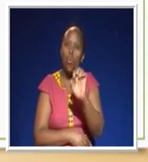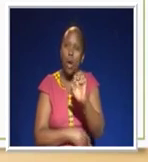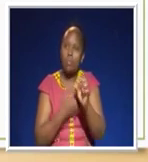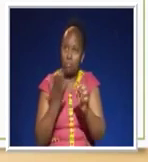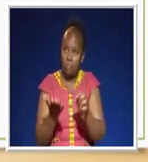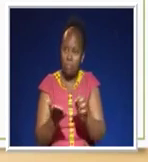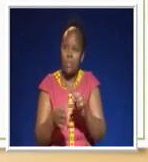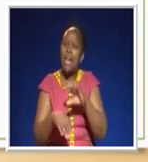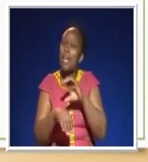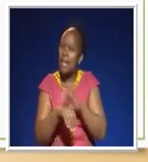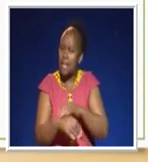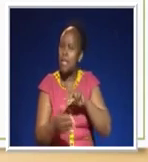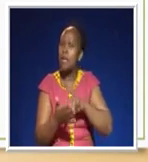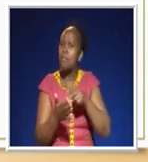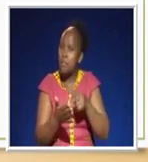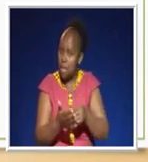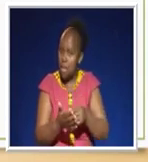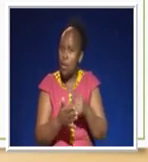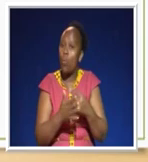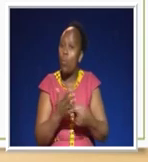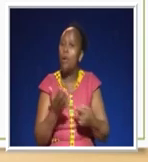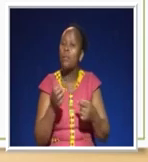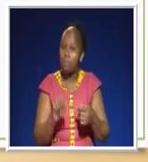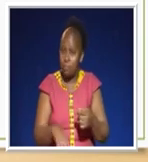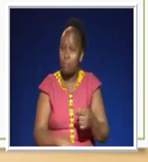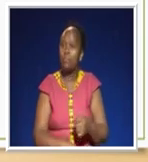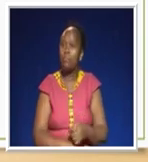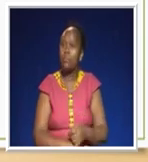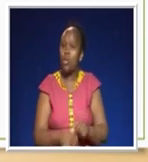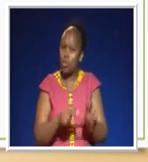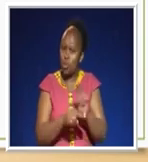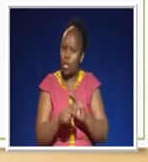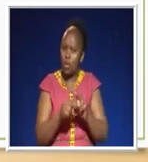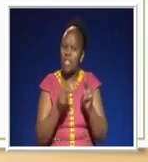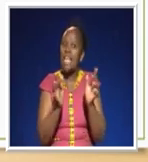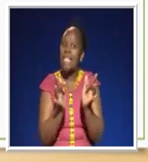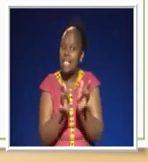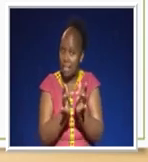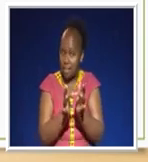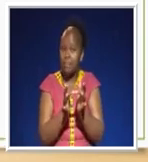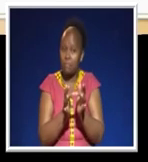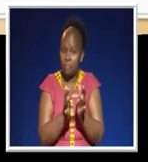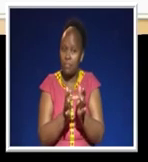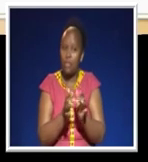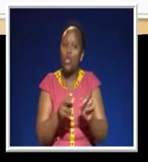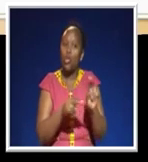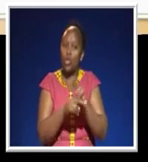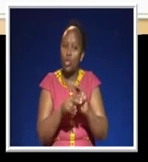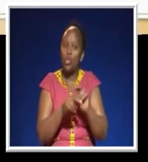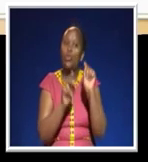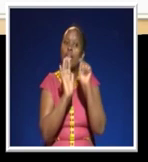Get the meaning of compost manure. You can use the internet or your